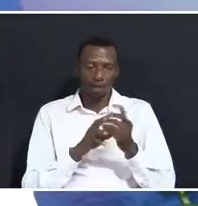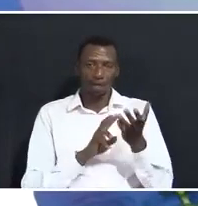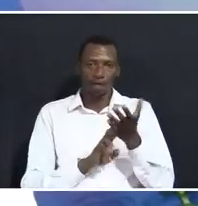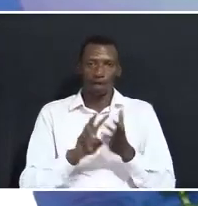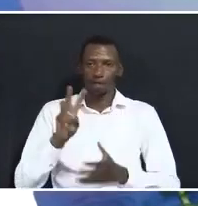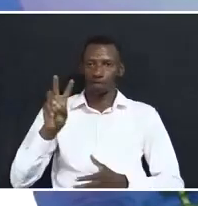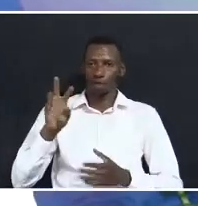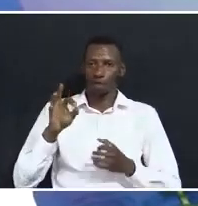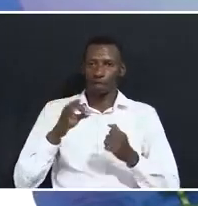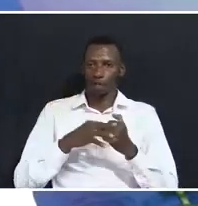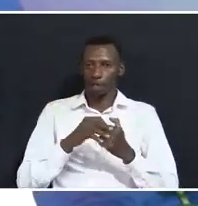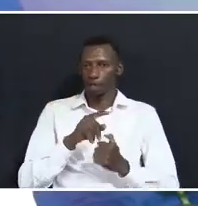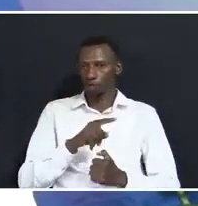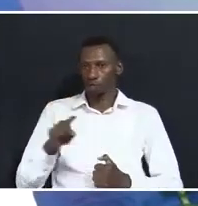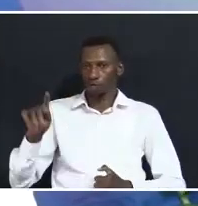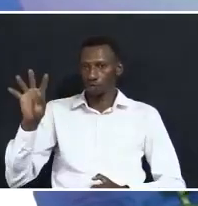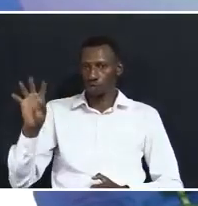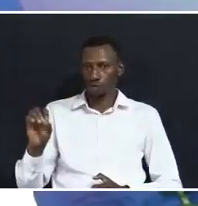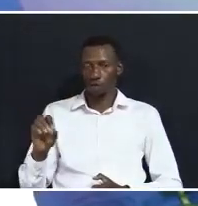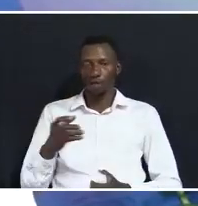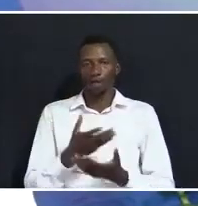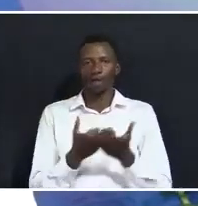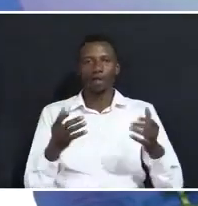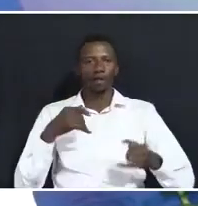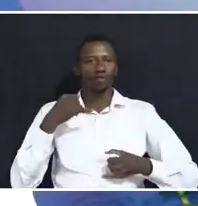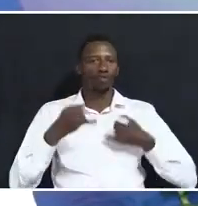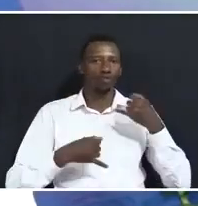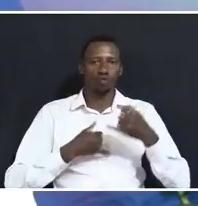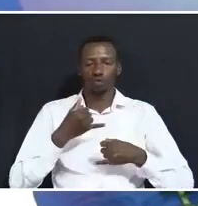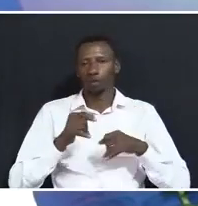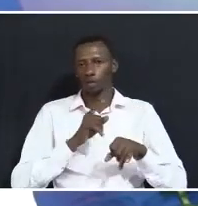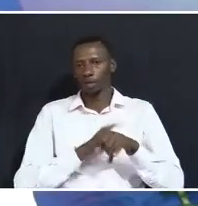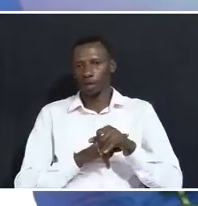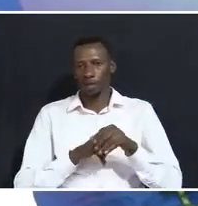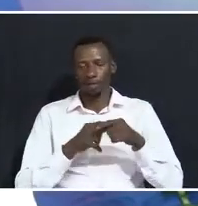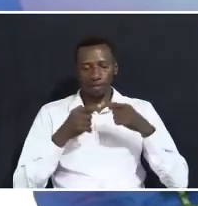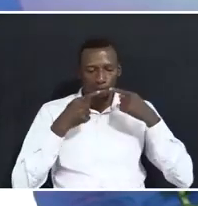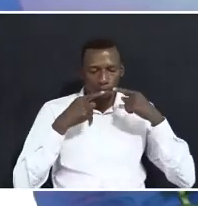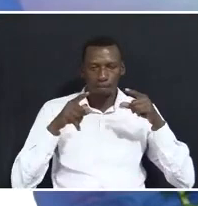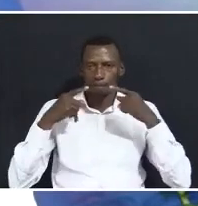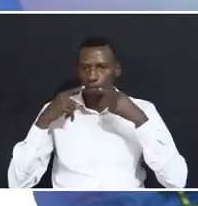28 to 40, were joyful in publishing Jesus for who he was,